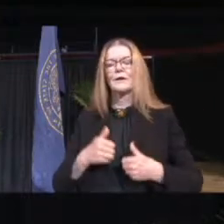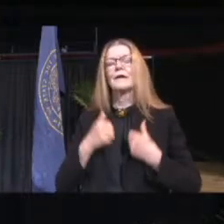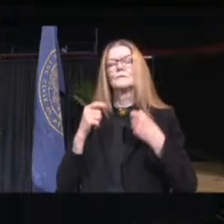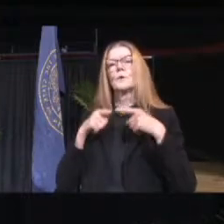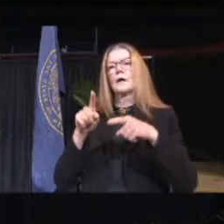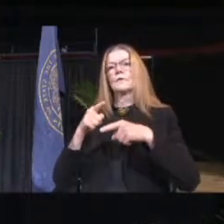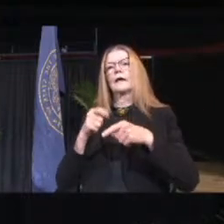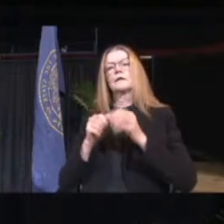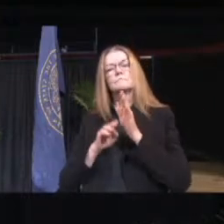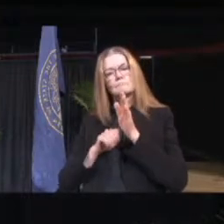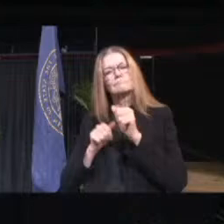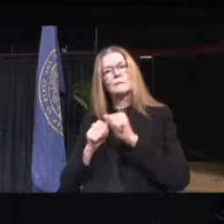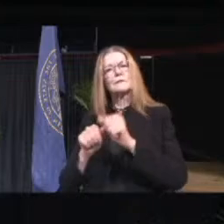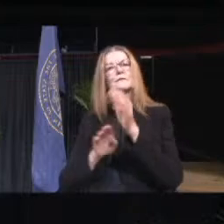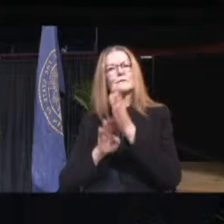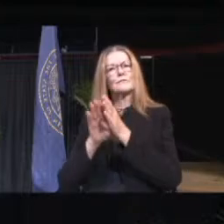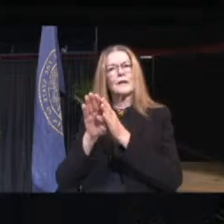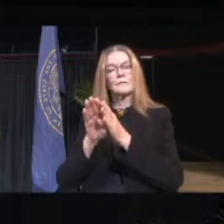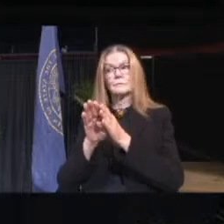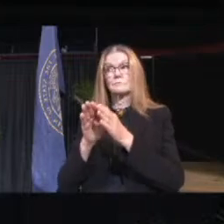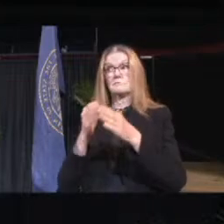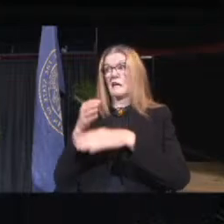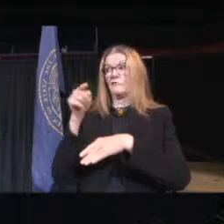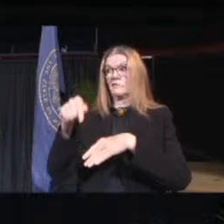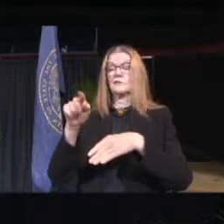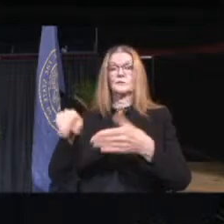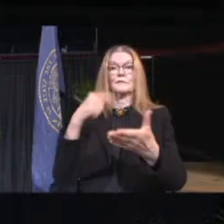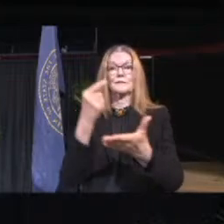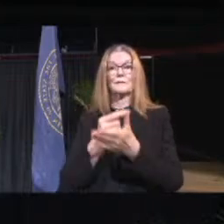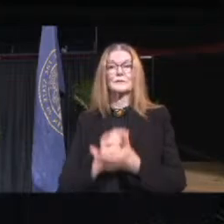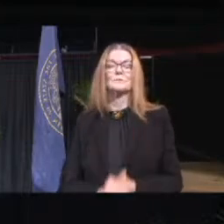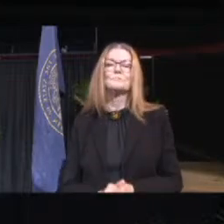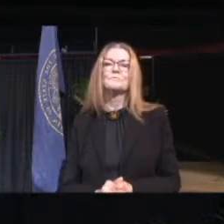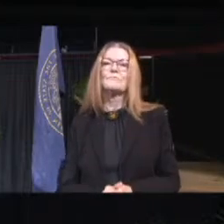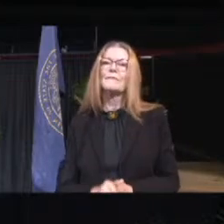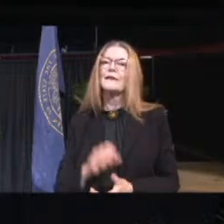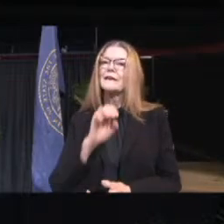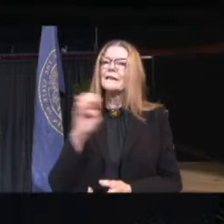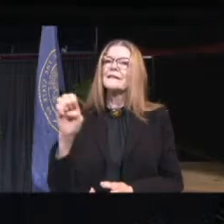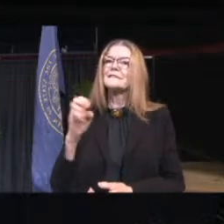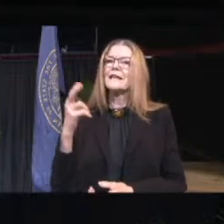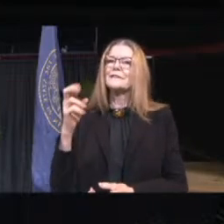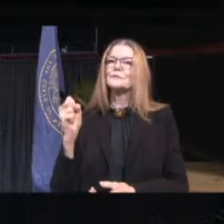to develop after this event. Our East High School staff